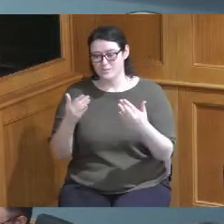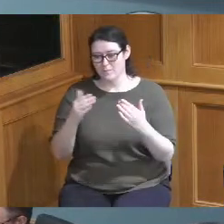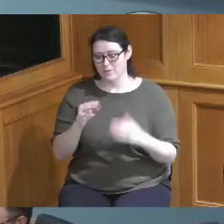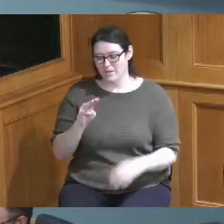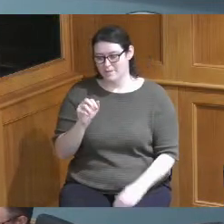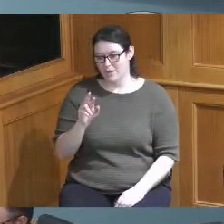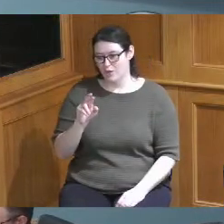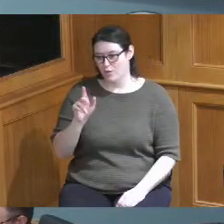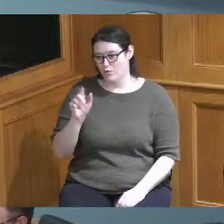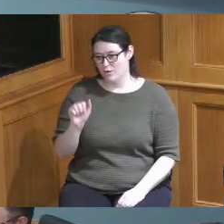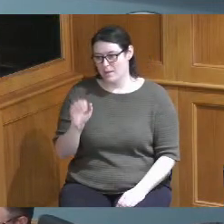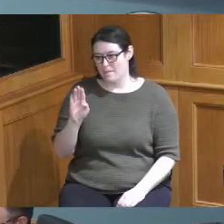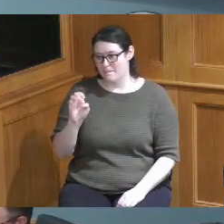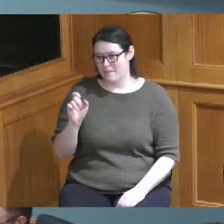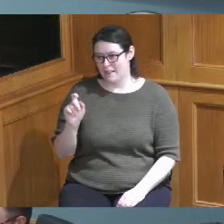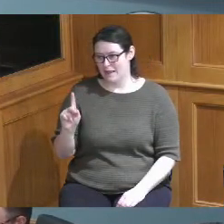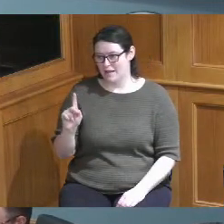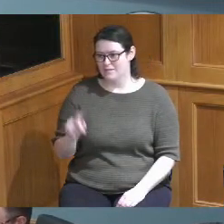Black.